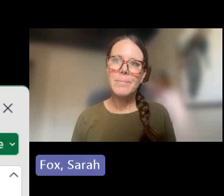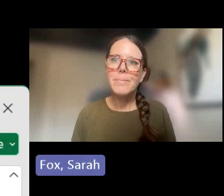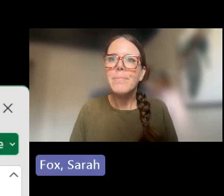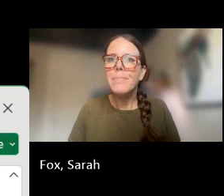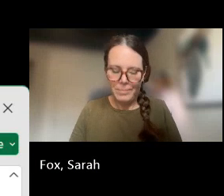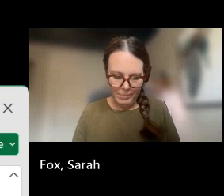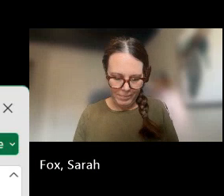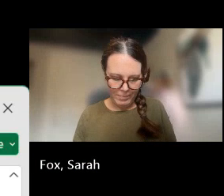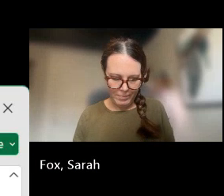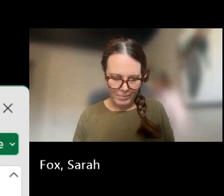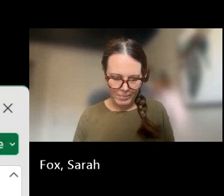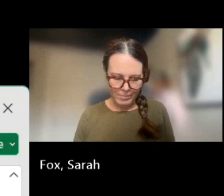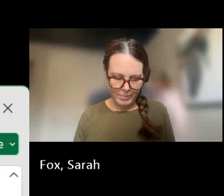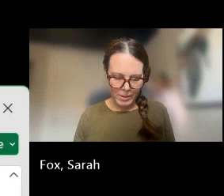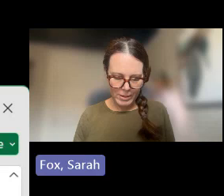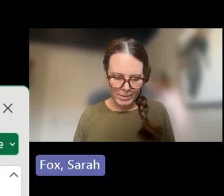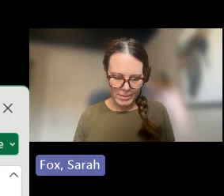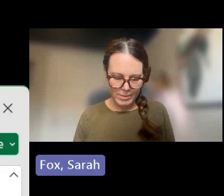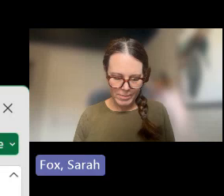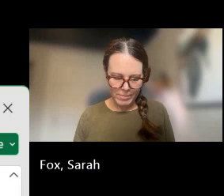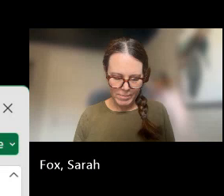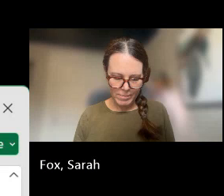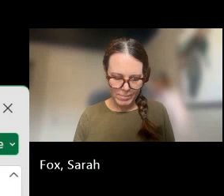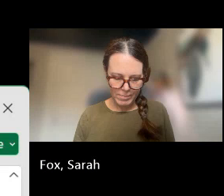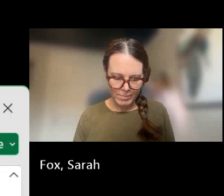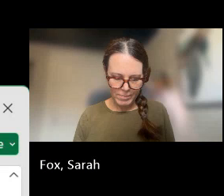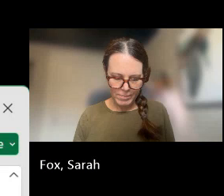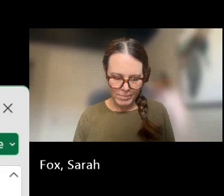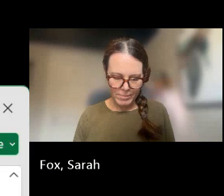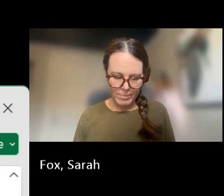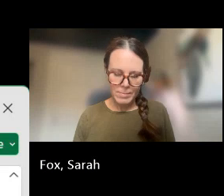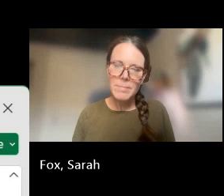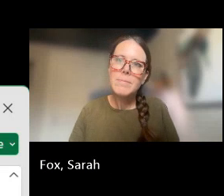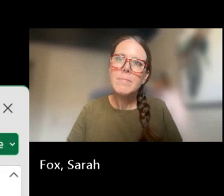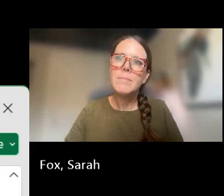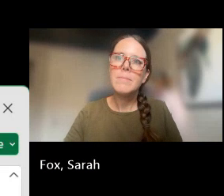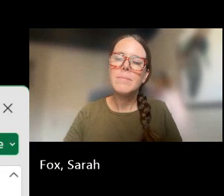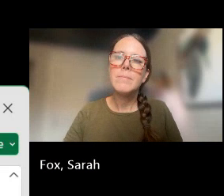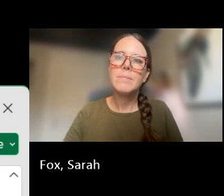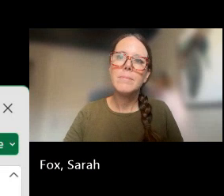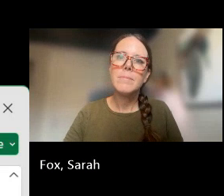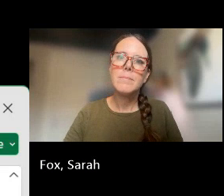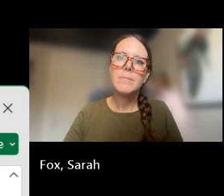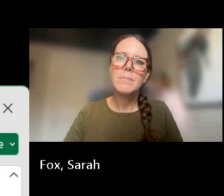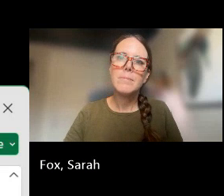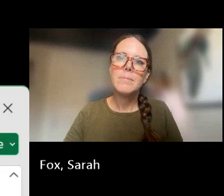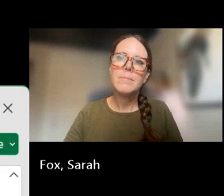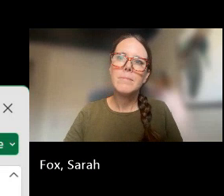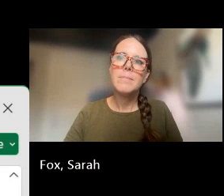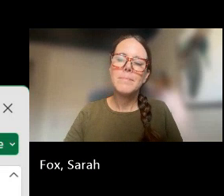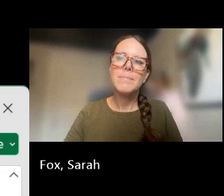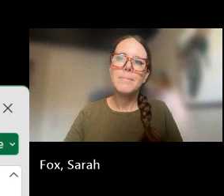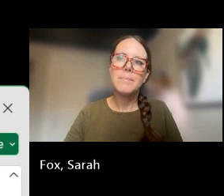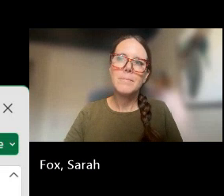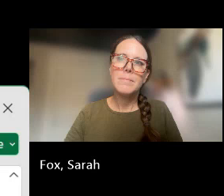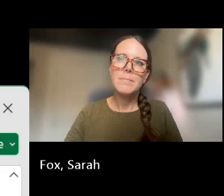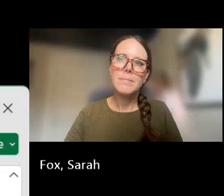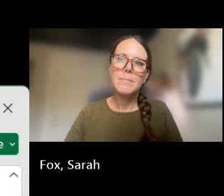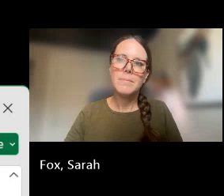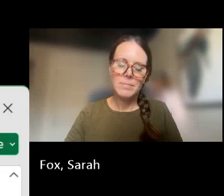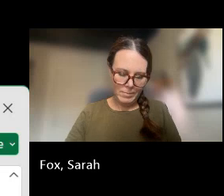Terry has placard up. Yeah, I would agree. There was no business plan. There was just an idea, and it seemed